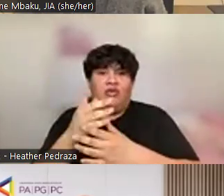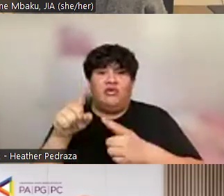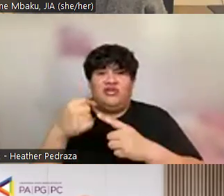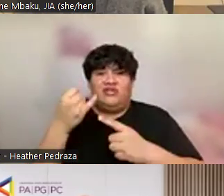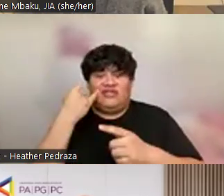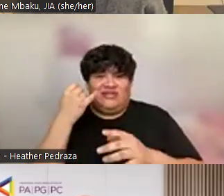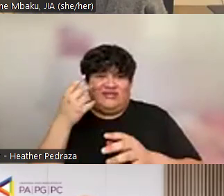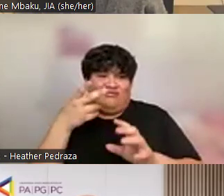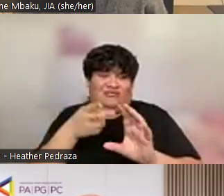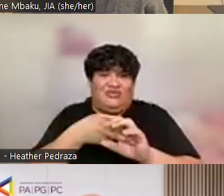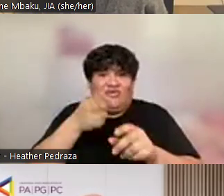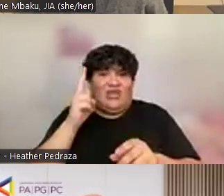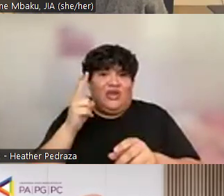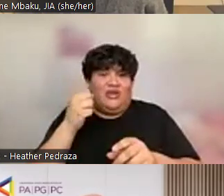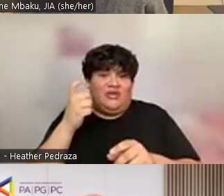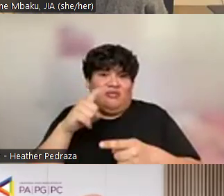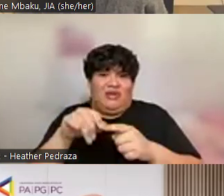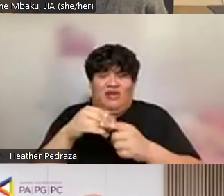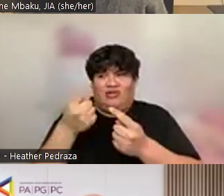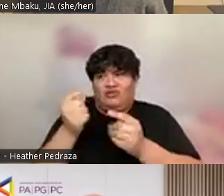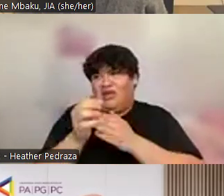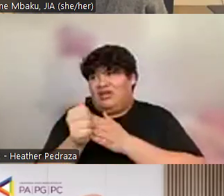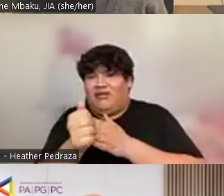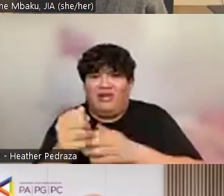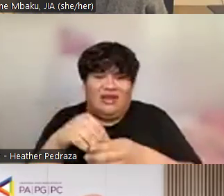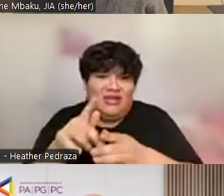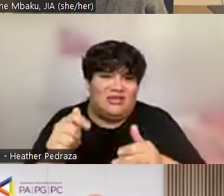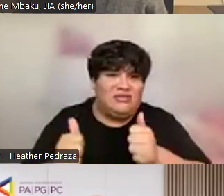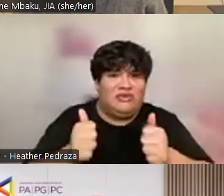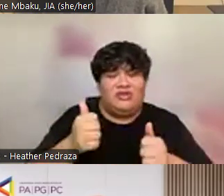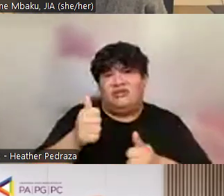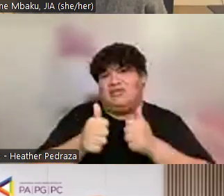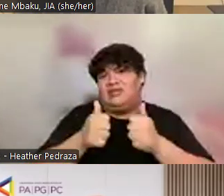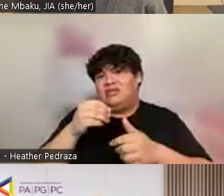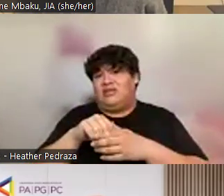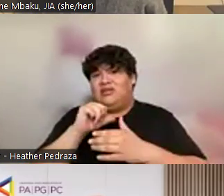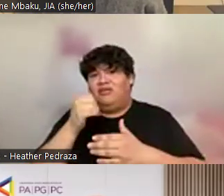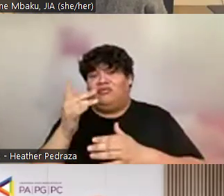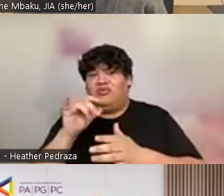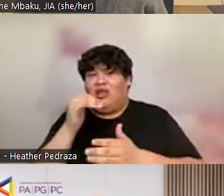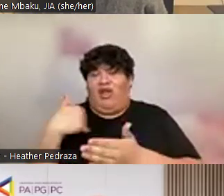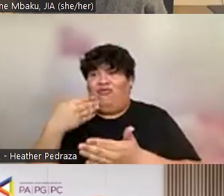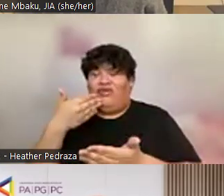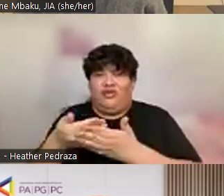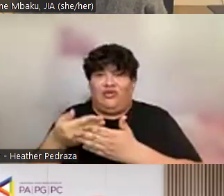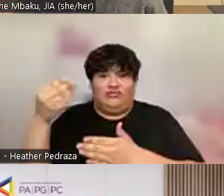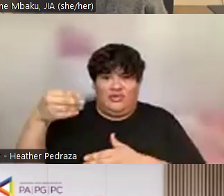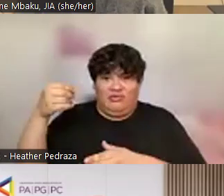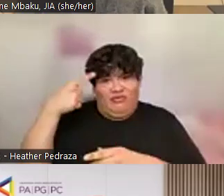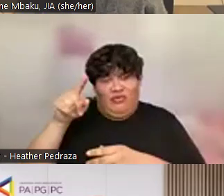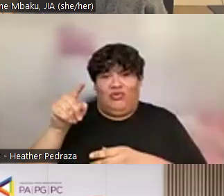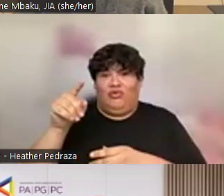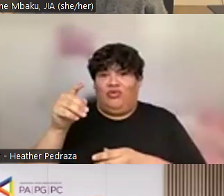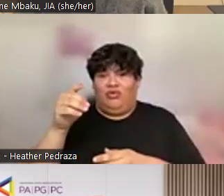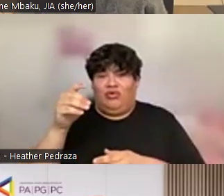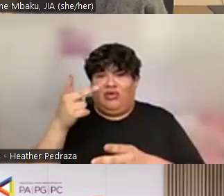perhaps retirement, and all of a sudden they're navigating new systems or experiencing vulnerabilities after there's not a stable income from employment. And then